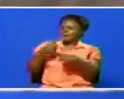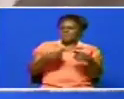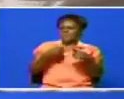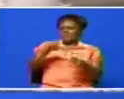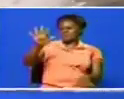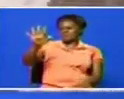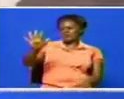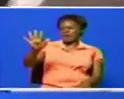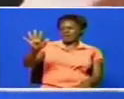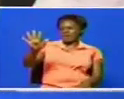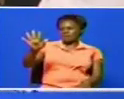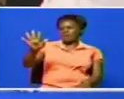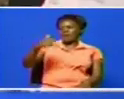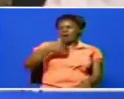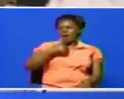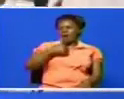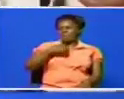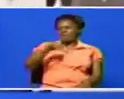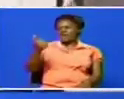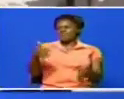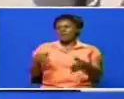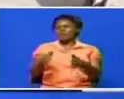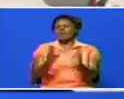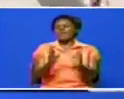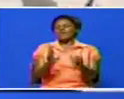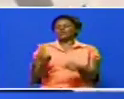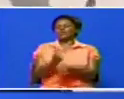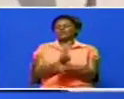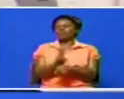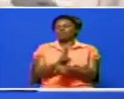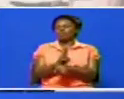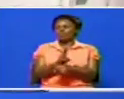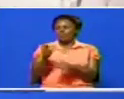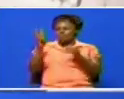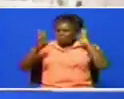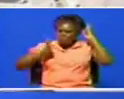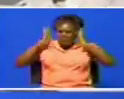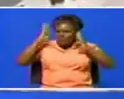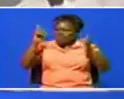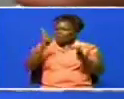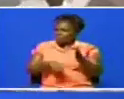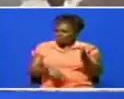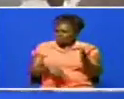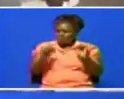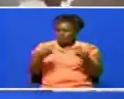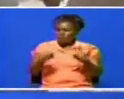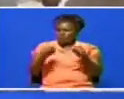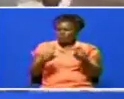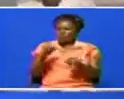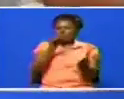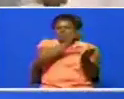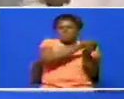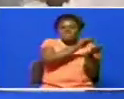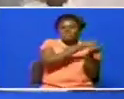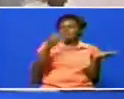now, has got some ray of hope at least on what alternative to use. His worry is, however, whether he will maintain his customers or